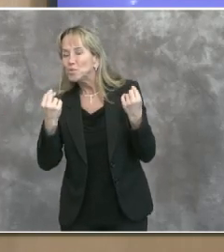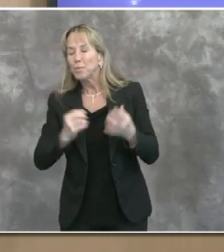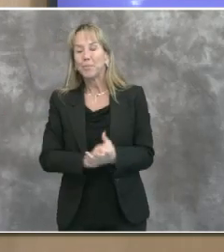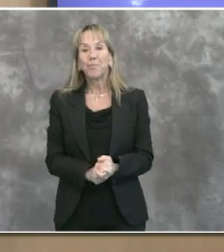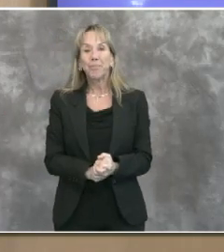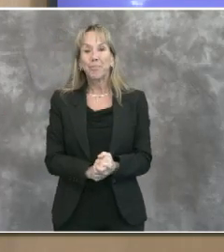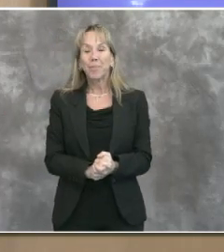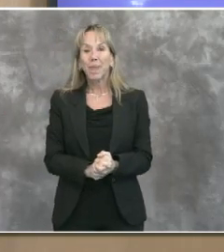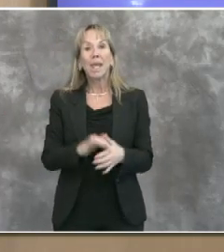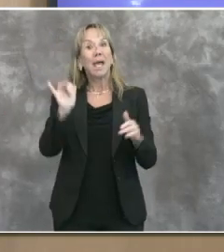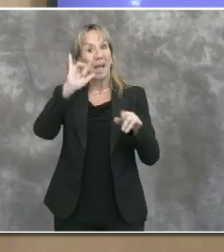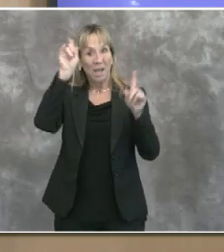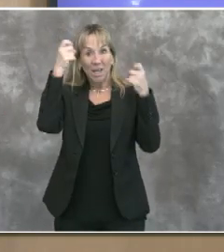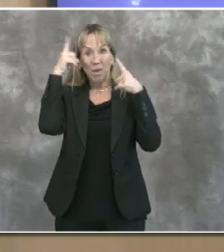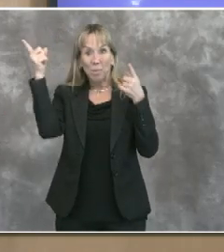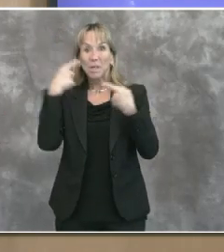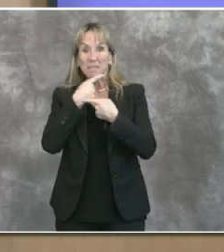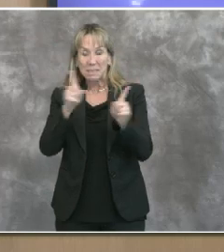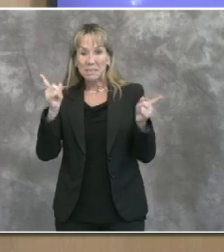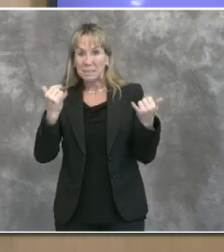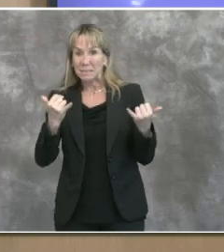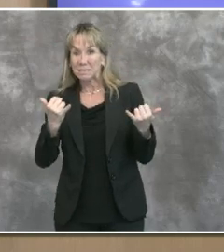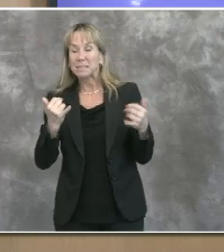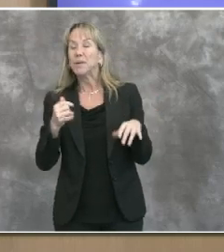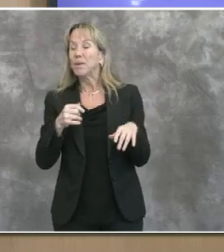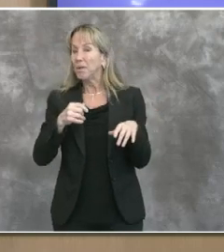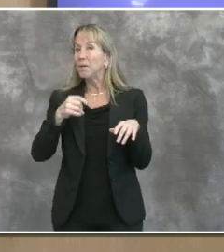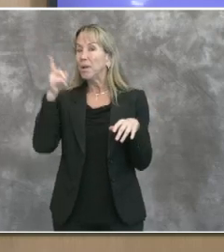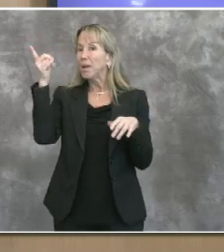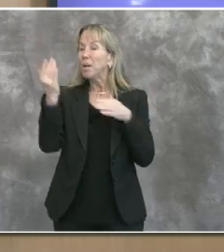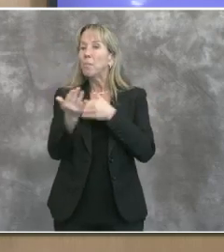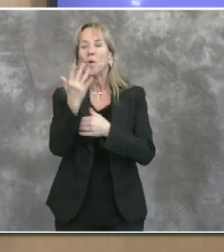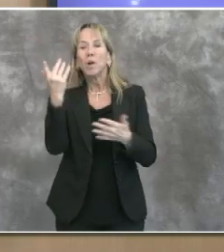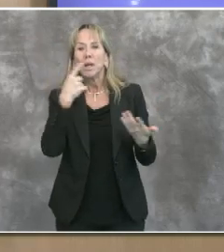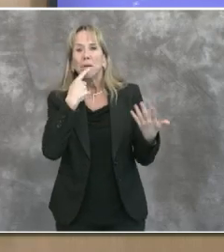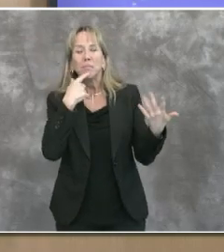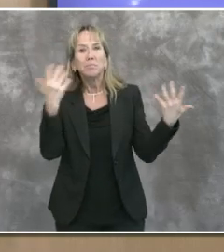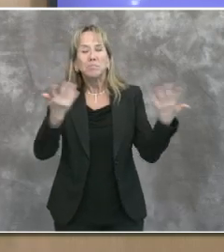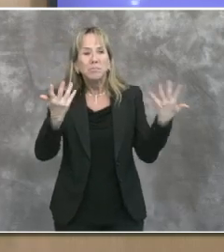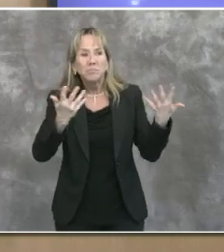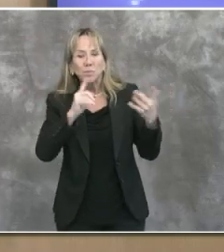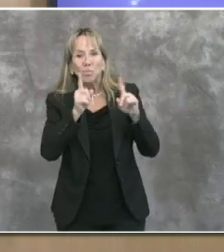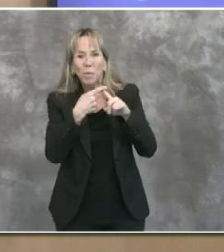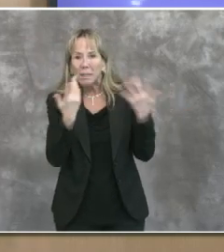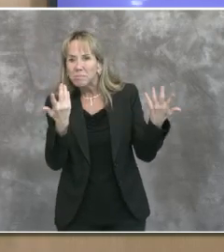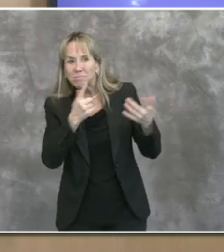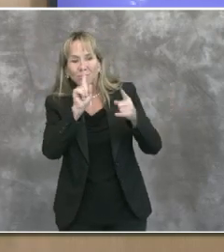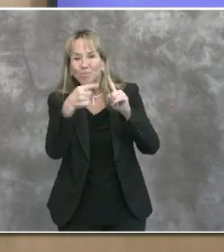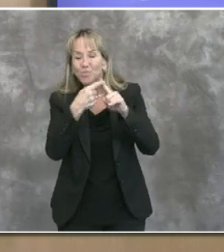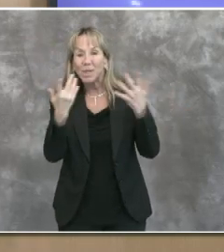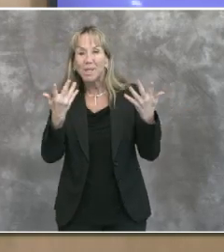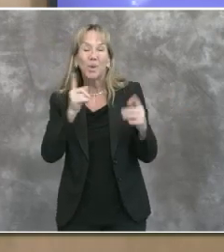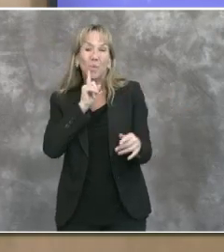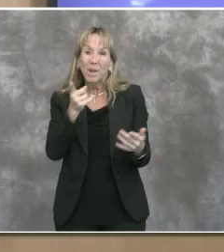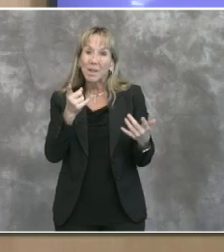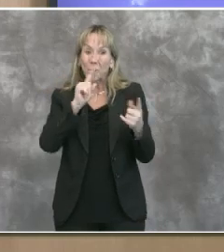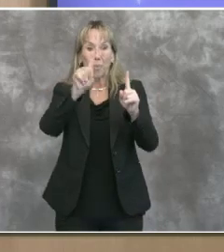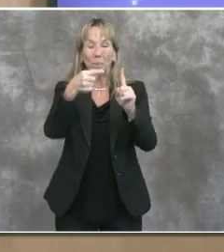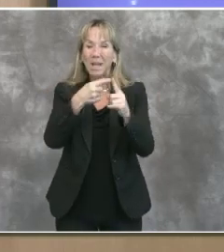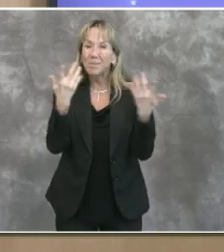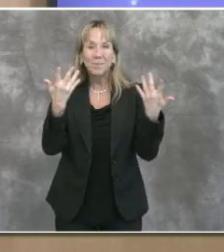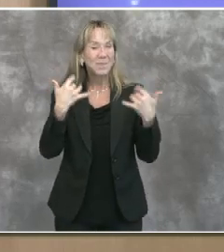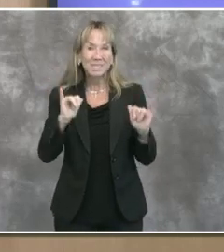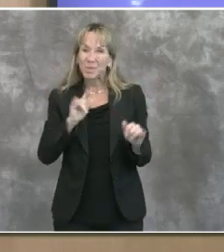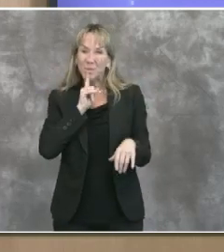want to reiterate something the governor said is everyone out there will want to know what date will what happen, and the reality is we don't know.